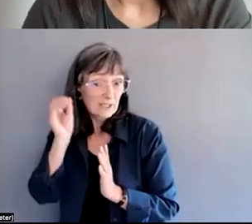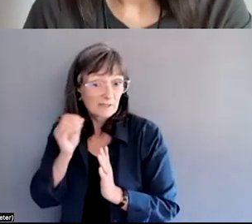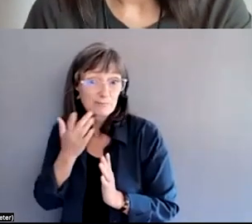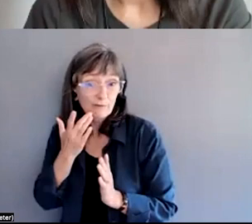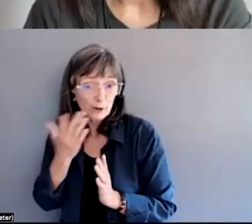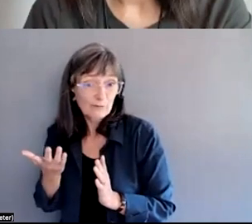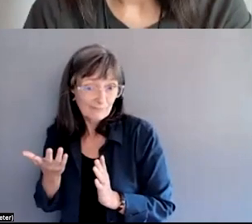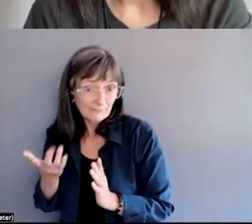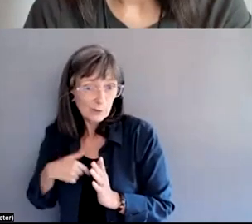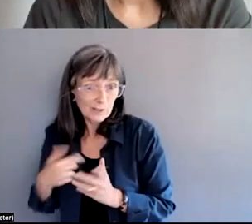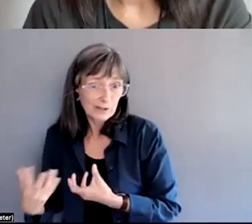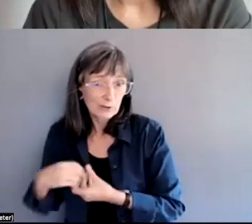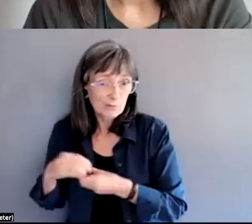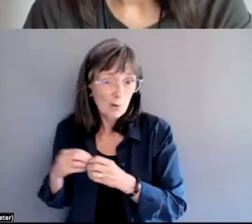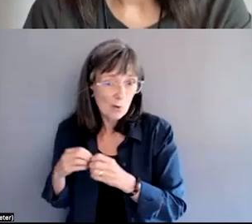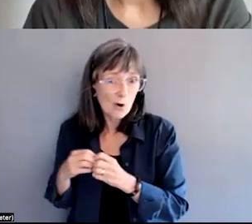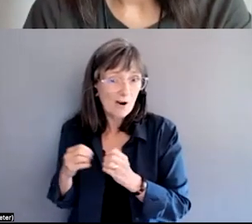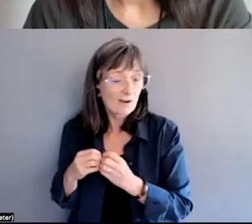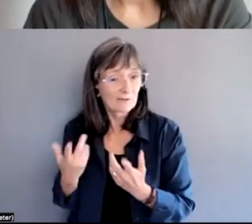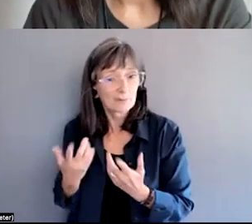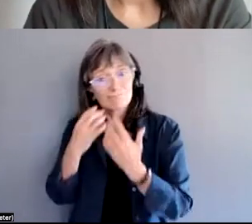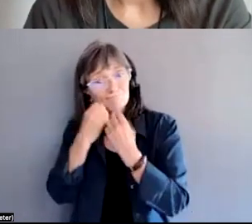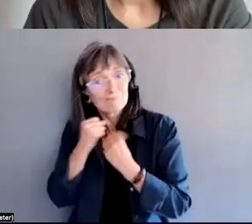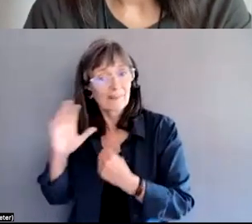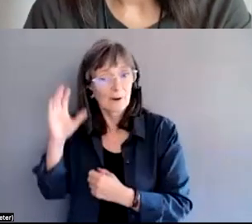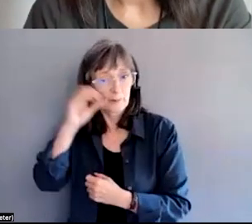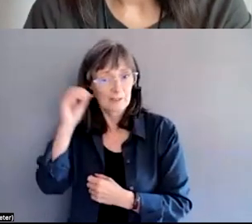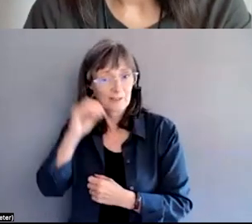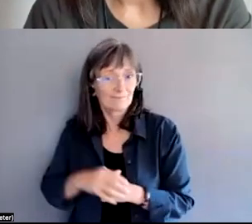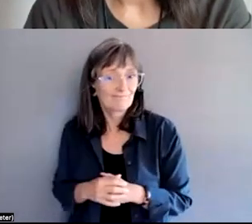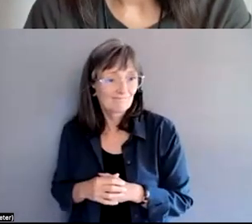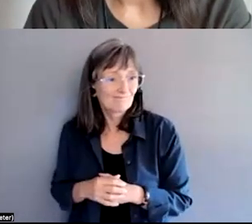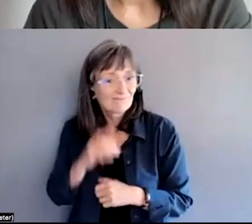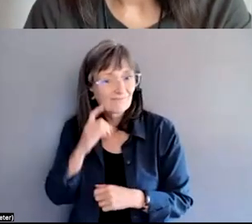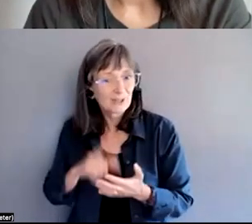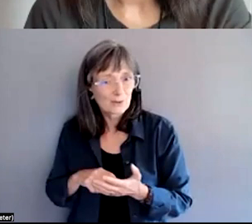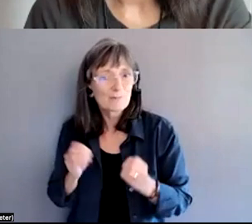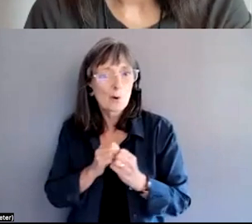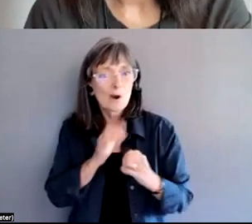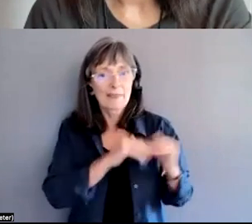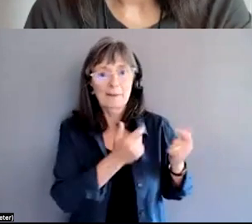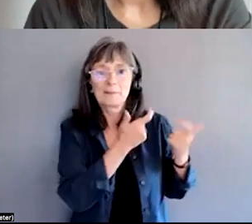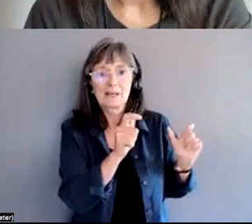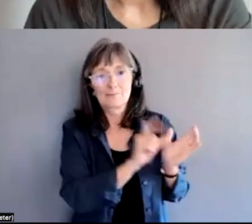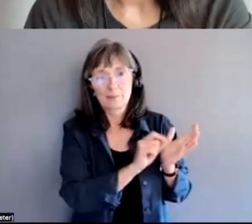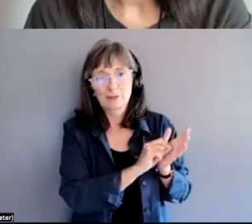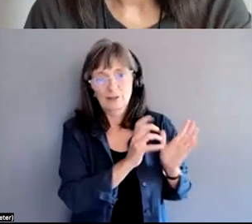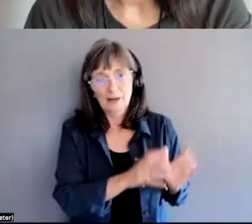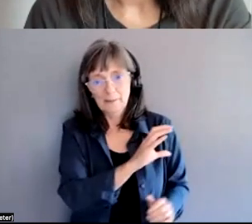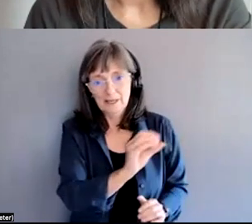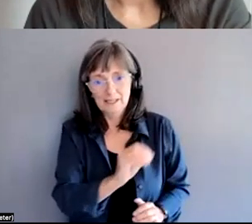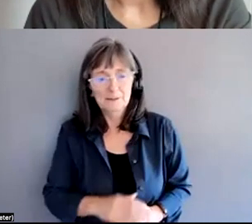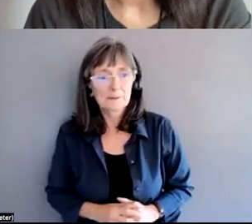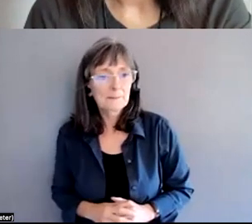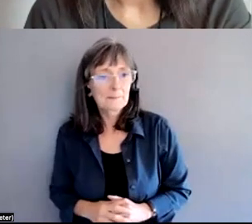valuable to have happy authors at that level. So I think there's more emphasis